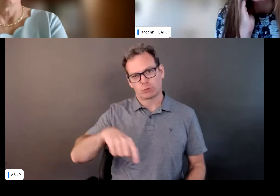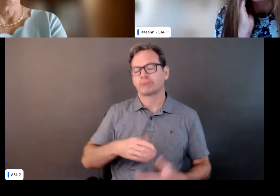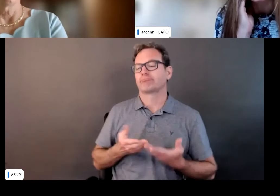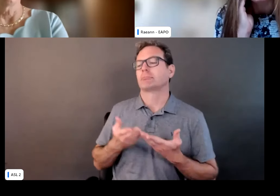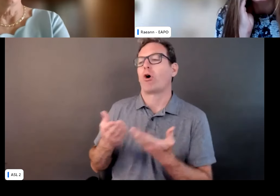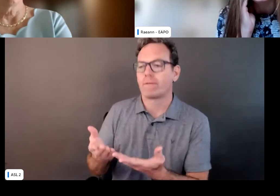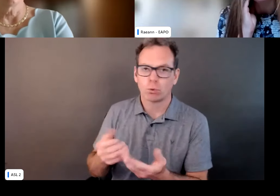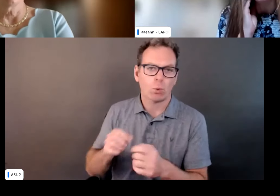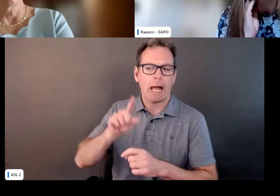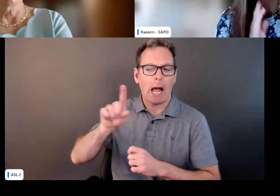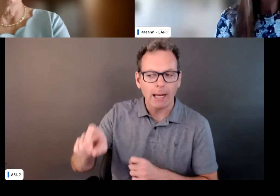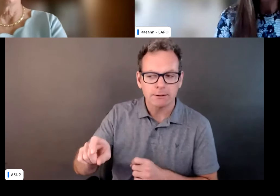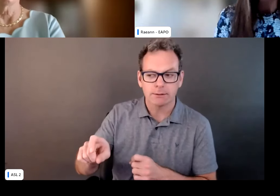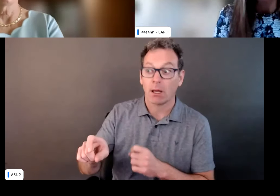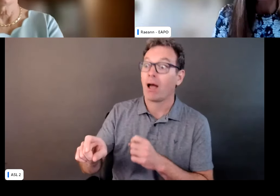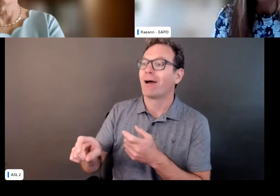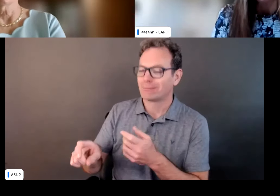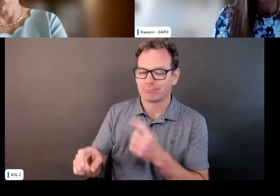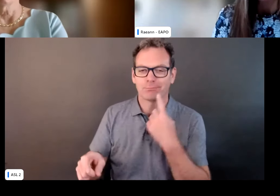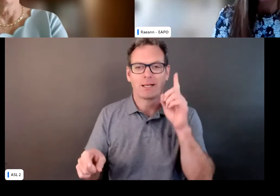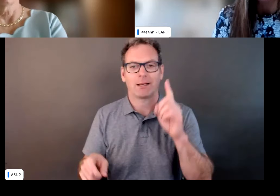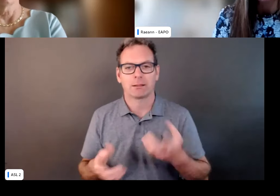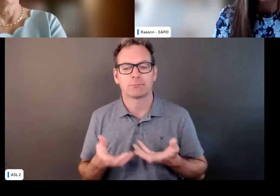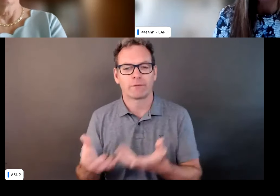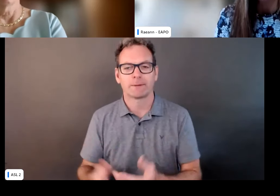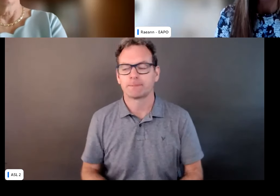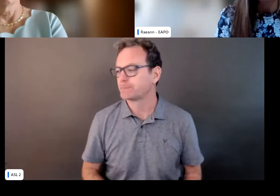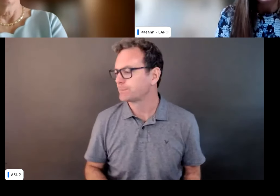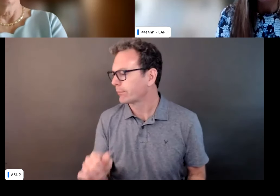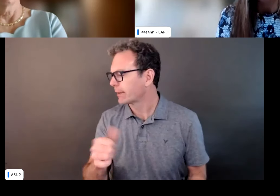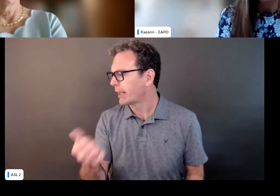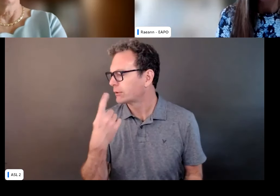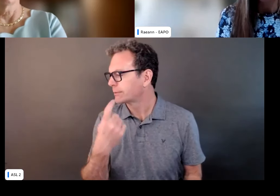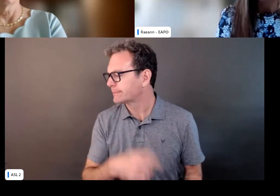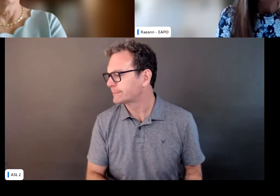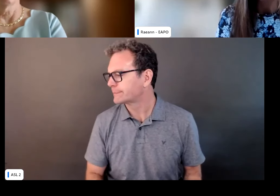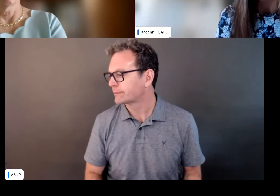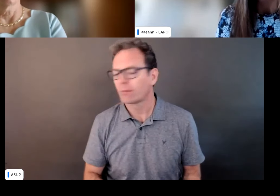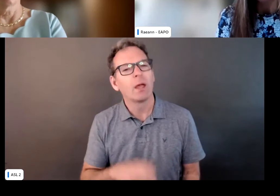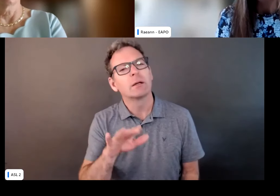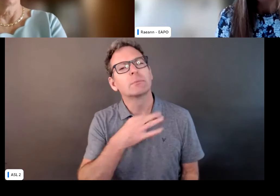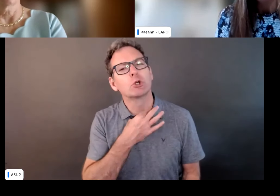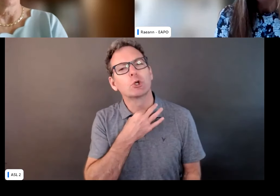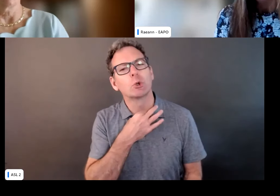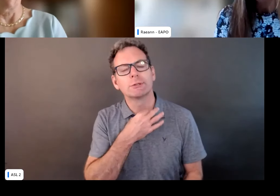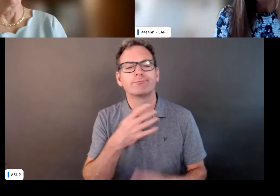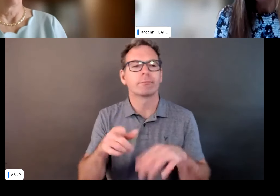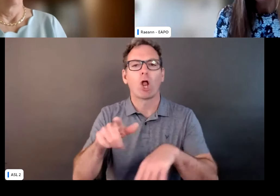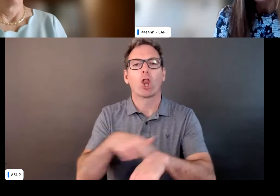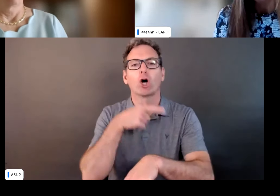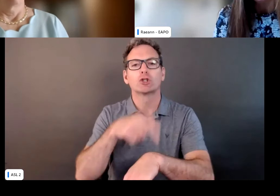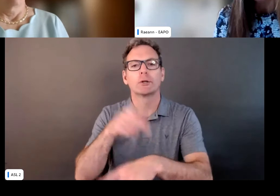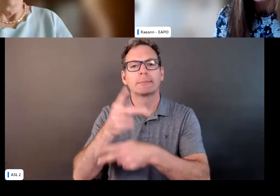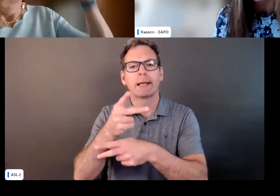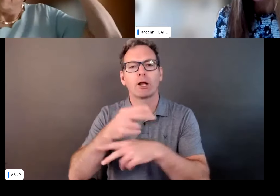couple questions that just came in. Do you have any experience or suggestions in addressing abusive behavior by staff in long-term care that are